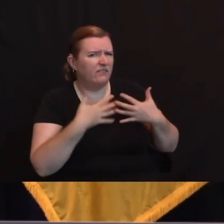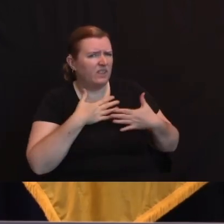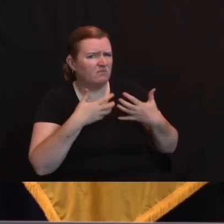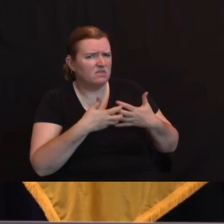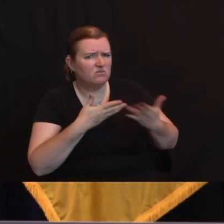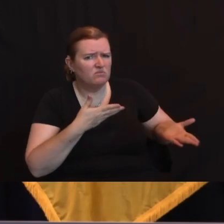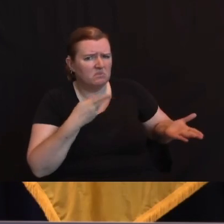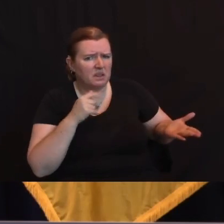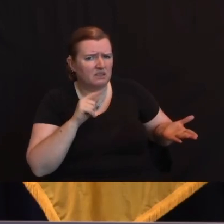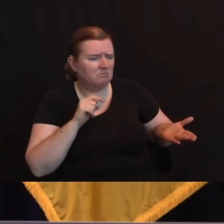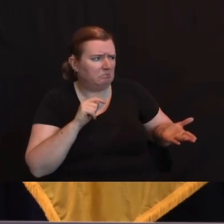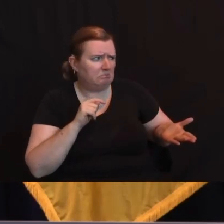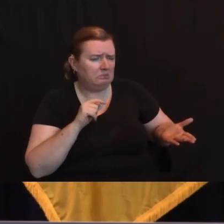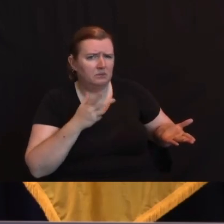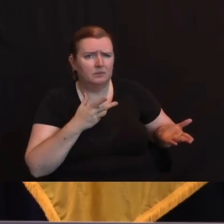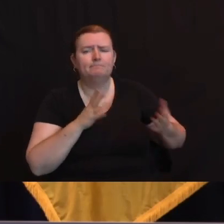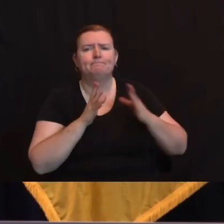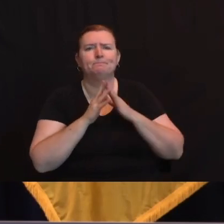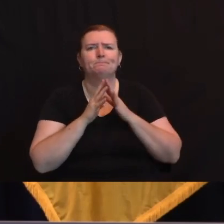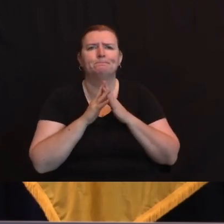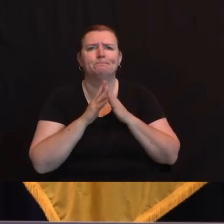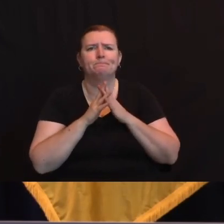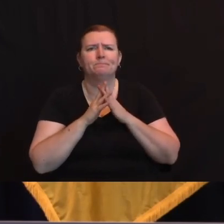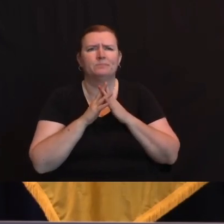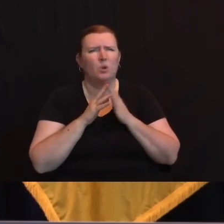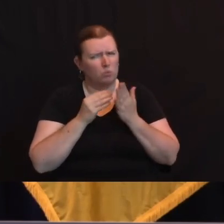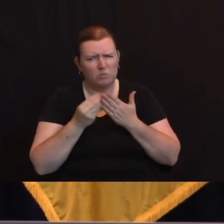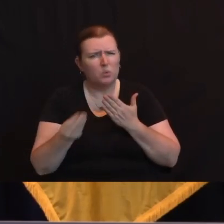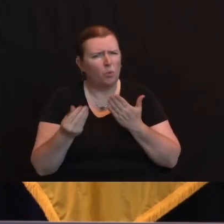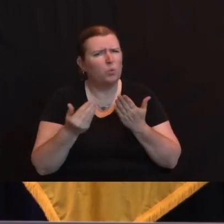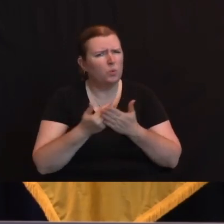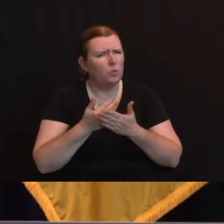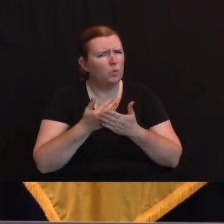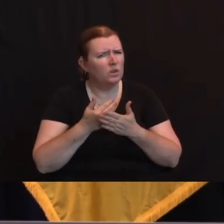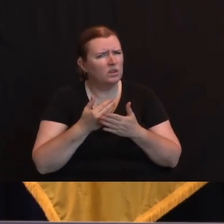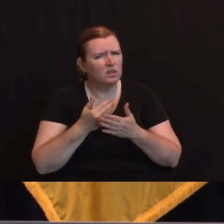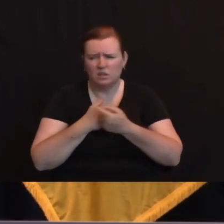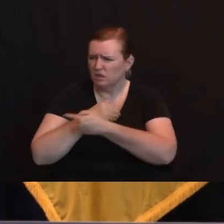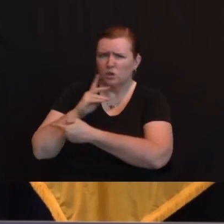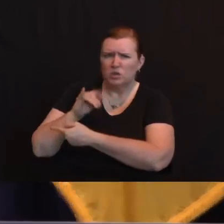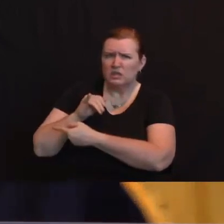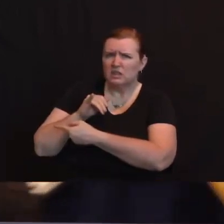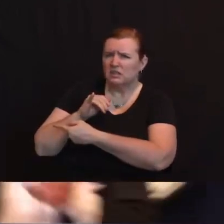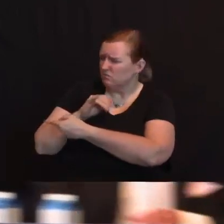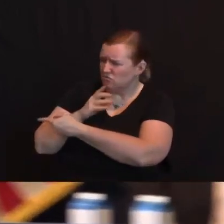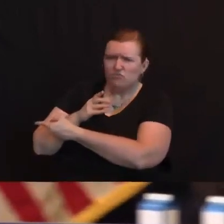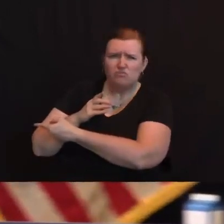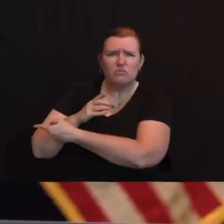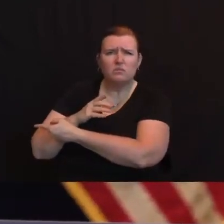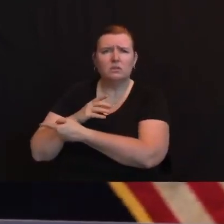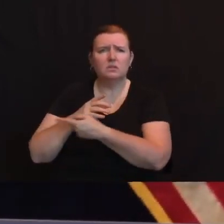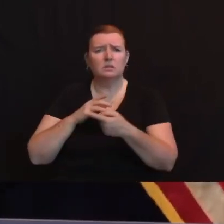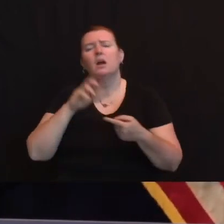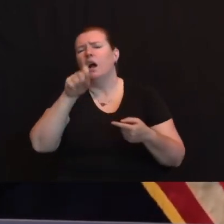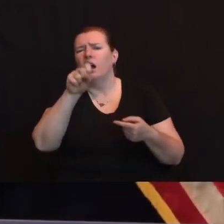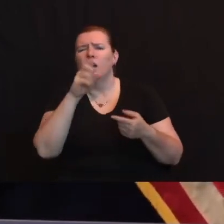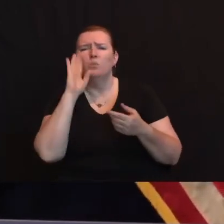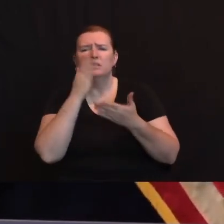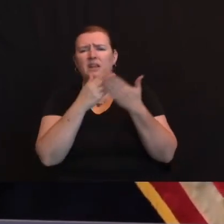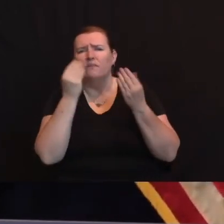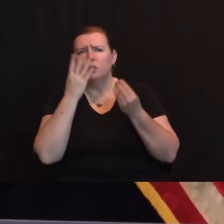there's been any incremental purchases since then. Do you have color, either of you, on that? Judy, do you want to jump in? I can give you some numbers. In